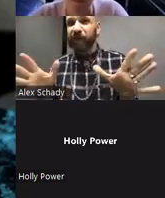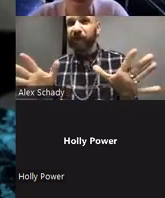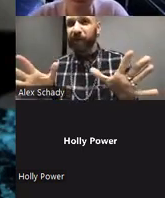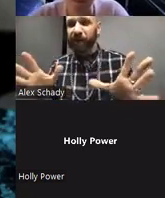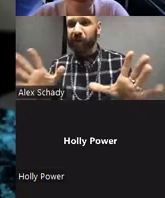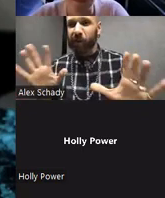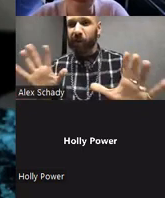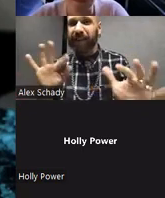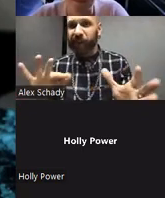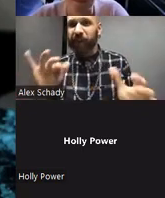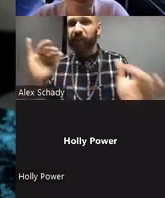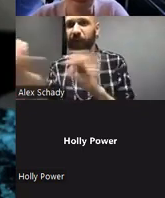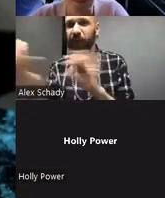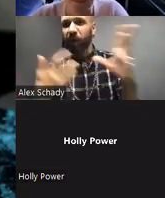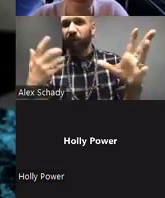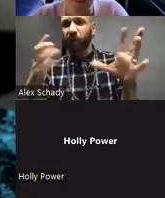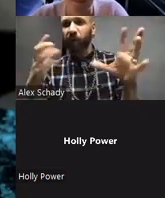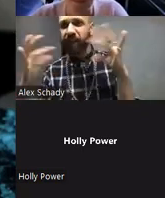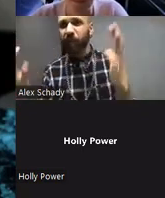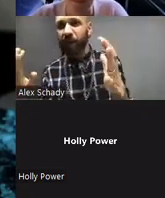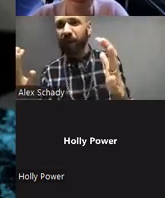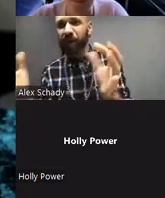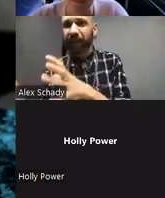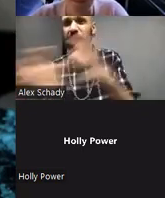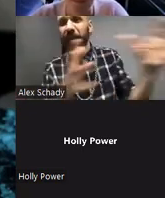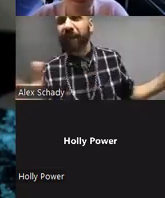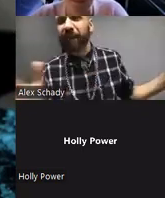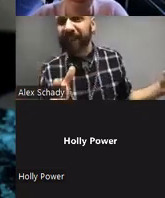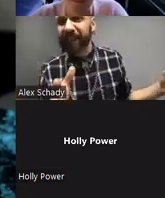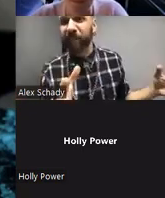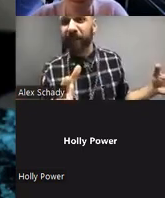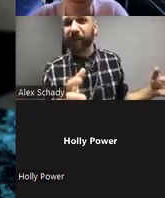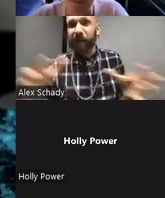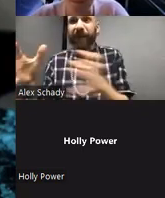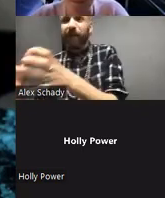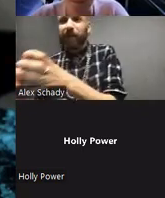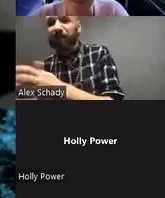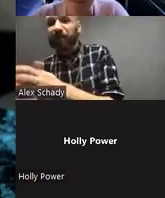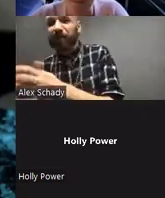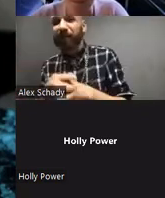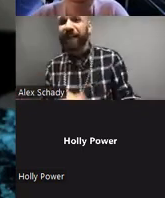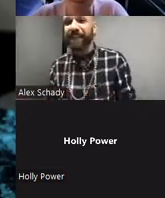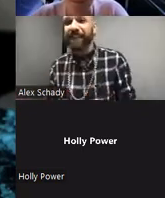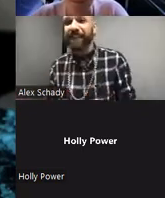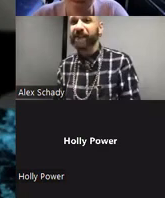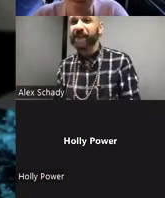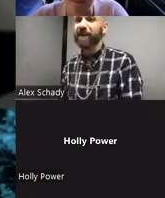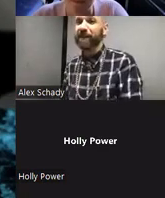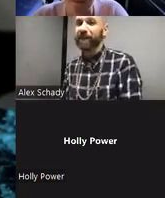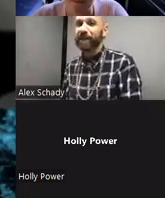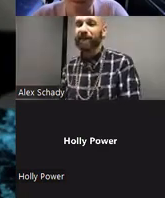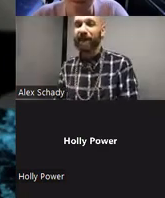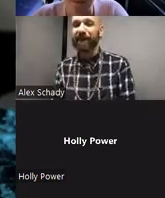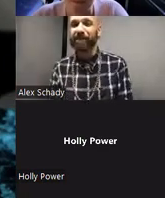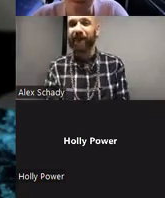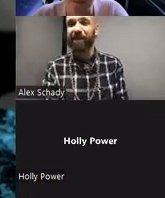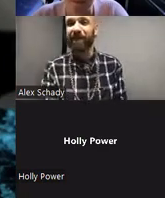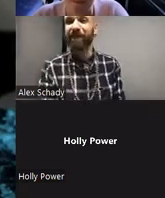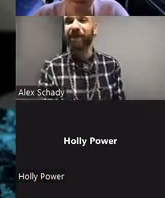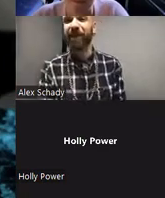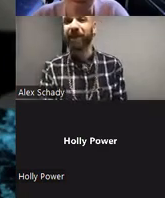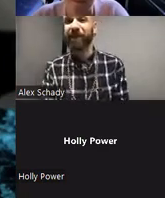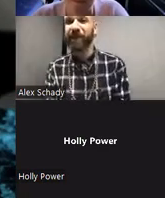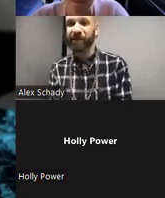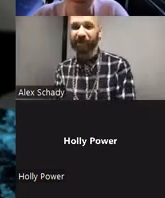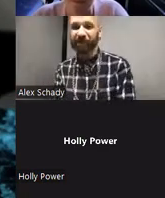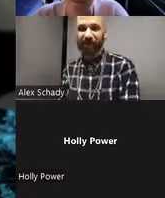doing some photogrammetry, so we were actually digitally photographing works in the round so that they could take some things away and it'd be told onto the digital asset. So yeah, it was a little bit of that, but